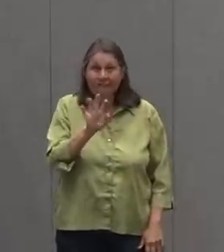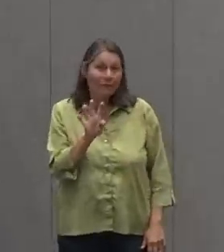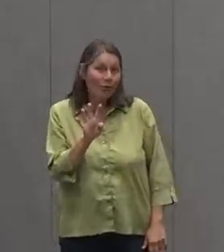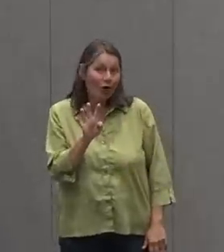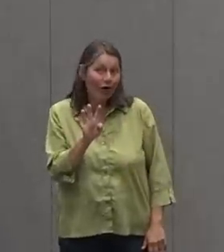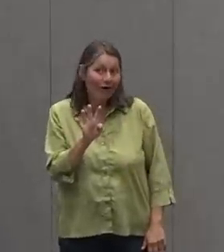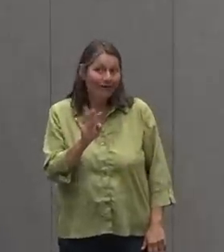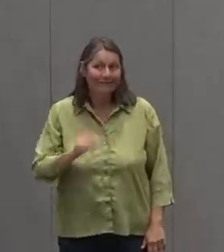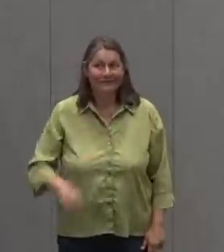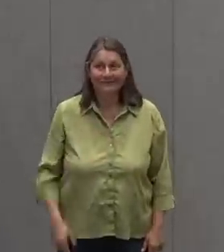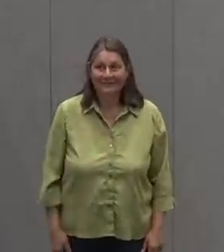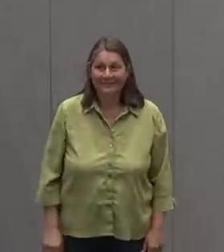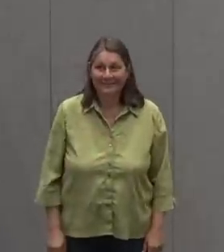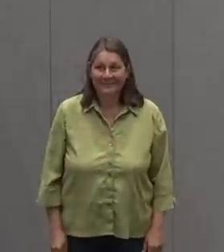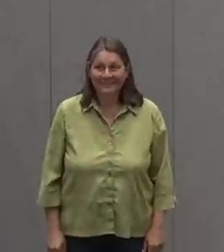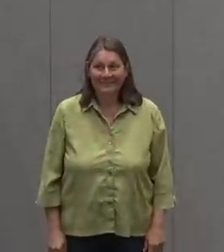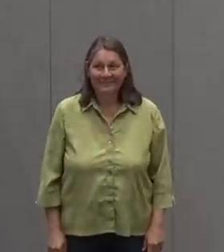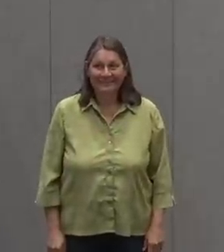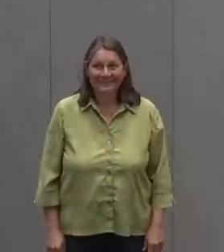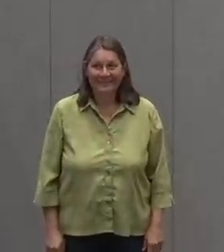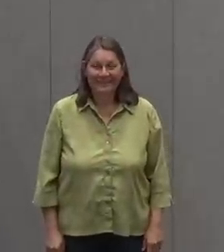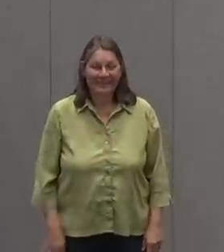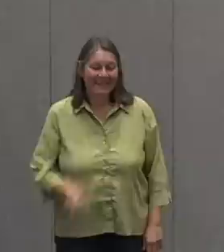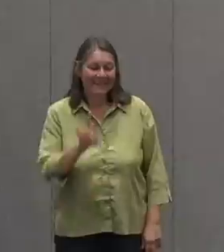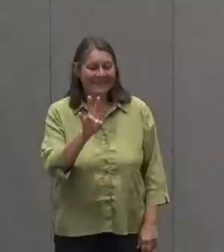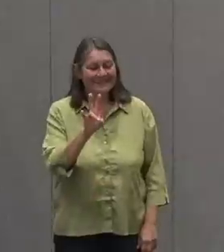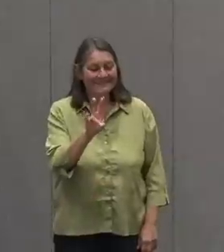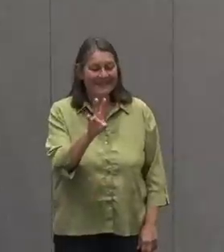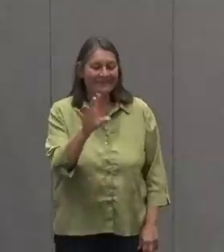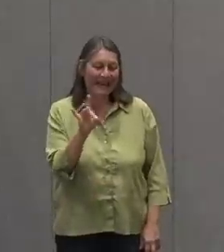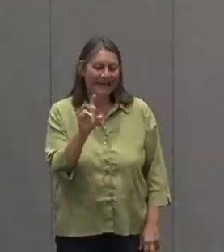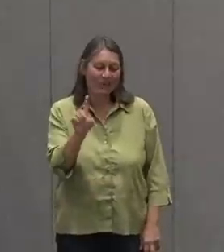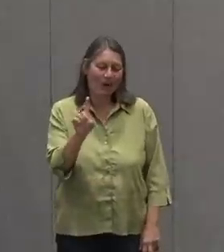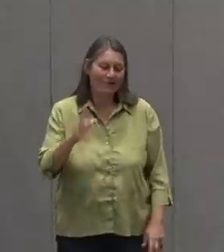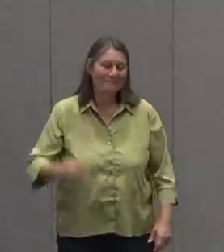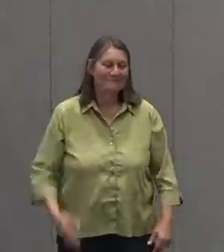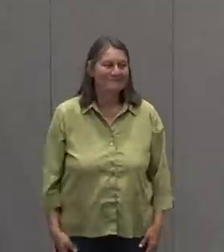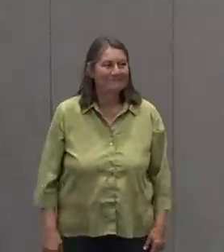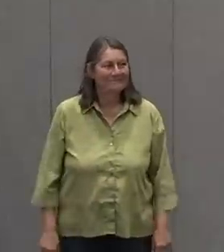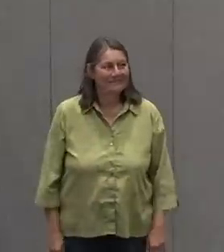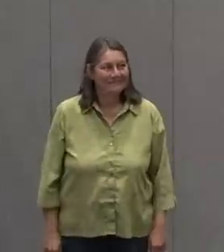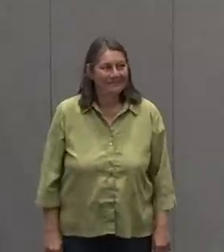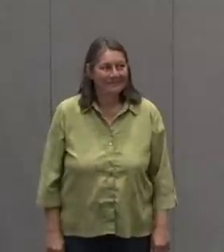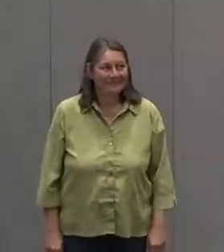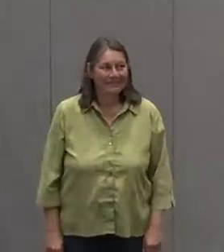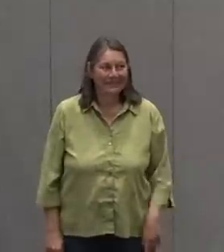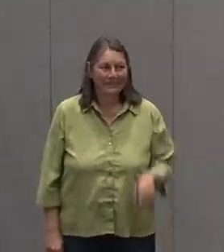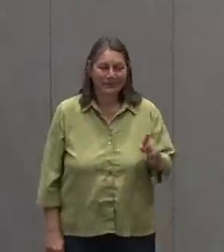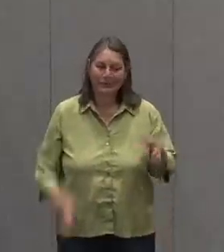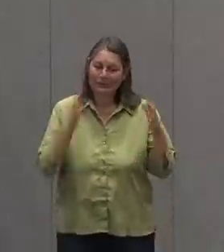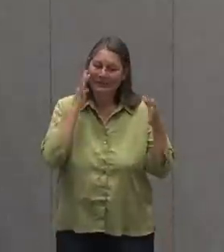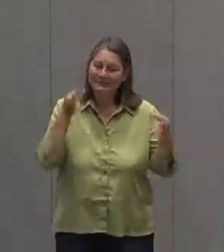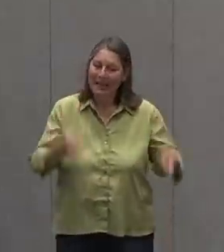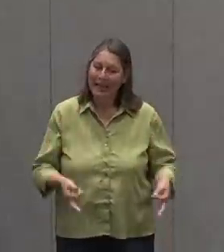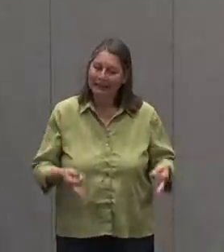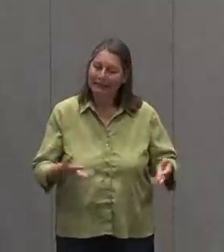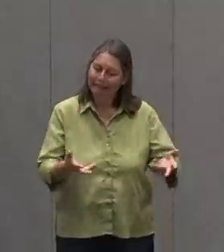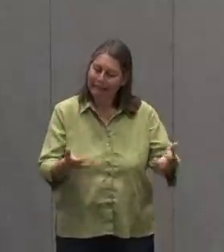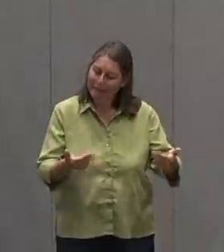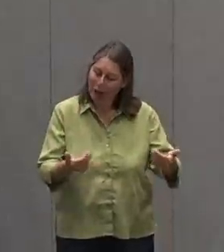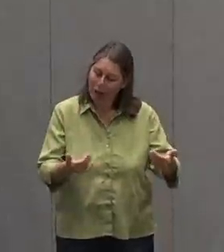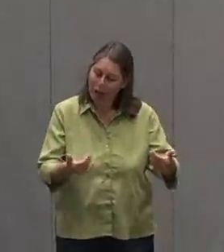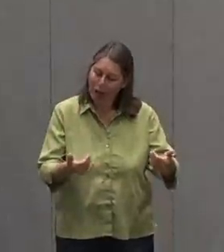794. Let's try. And I went 781. All right. I'm going to let you decide your fate. Come